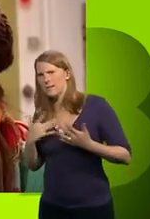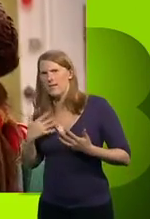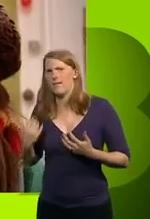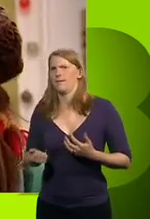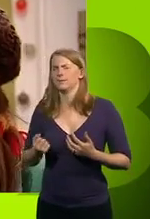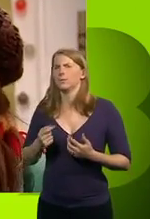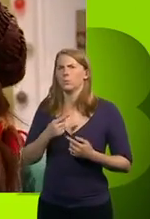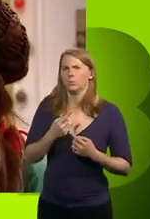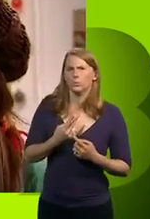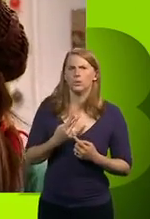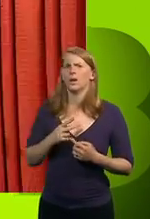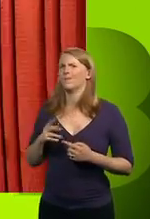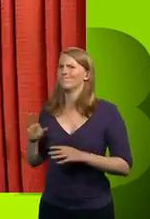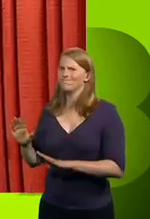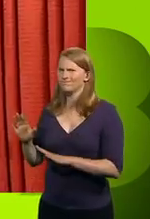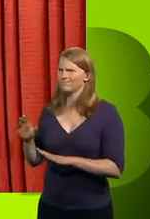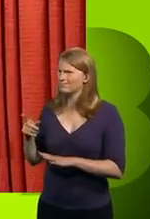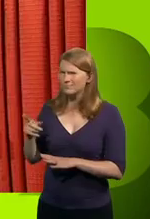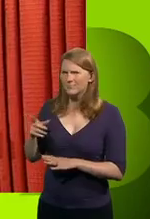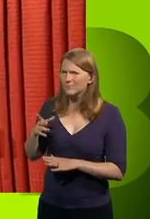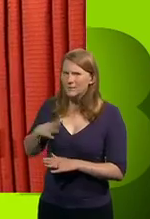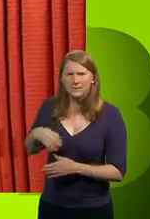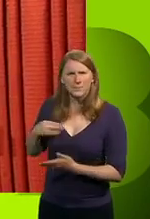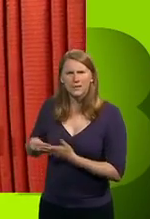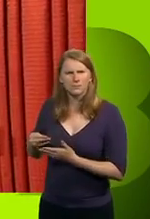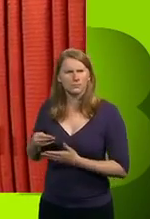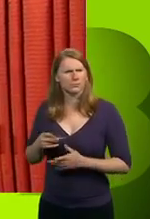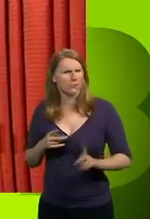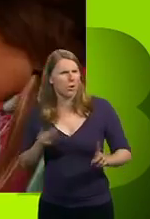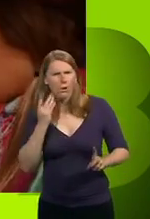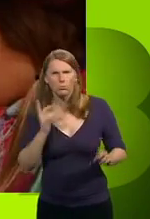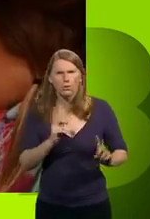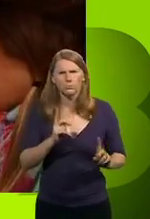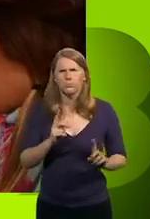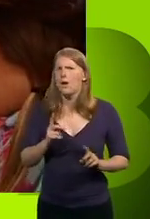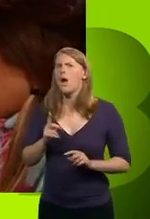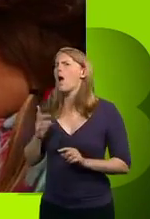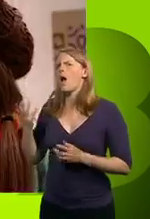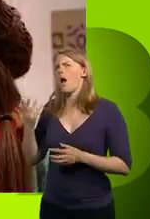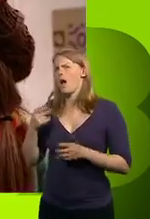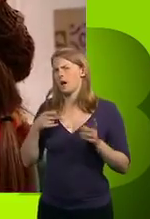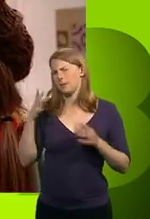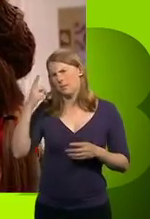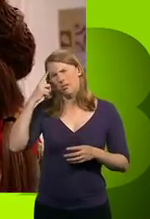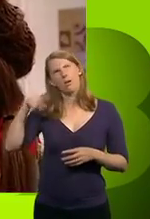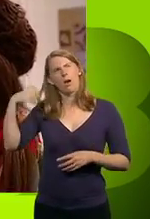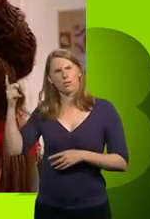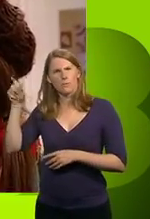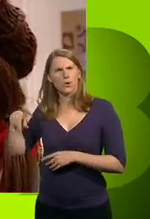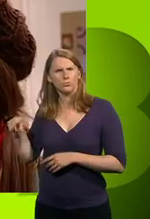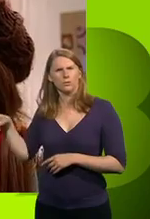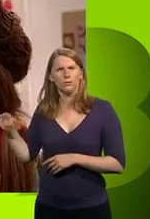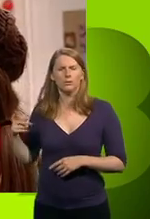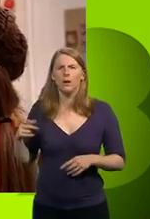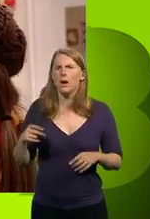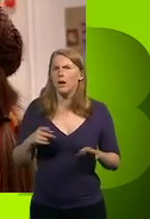from what I've heard, you don't need my money. What have you heard? She hasn't heard anything. She must be thinking of another Jack. Don't you think you should be out there helping